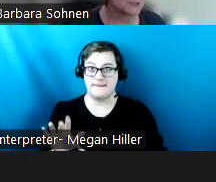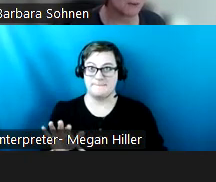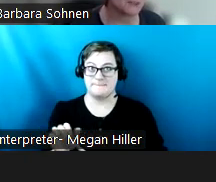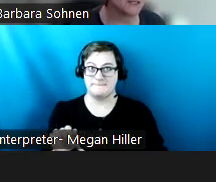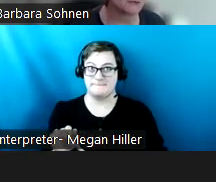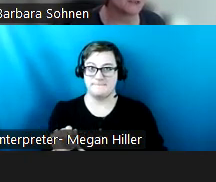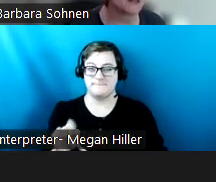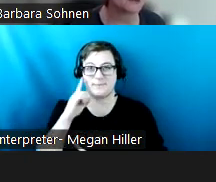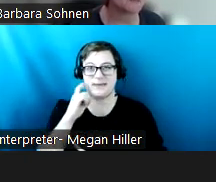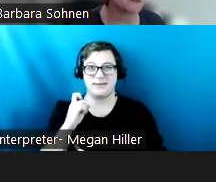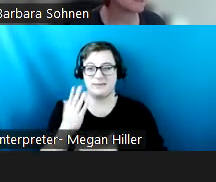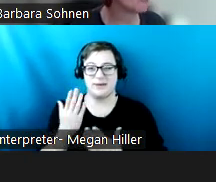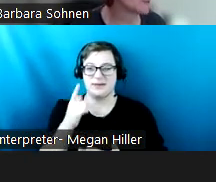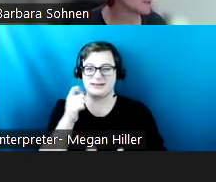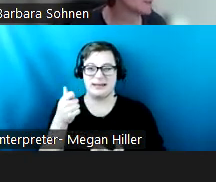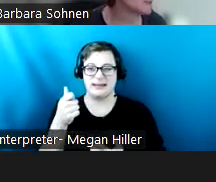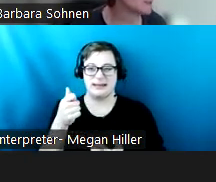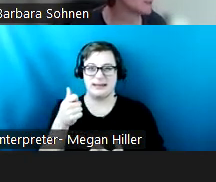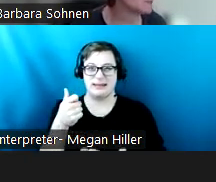actually there's probably a letter in there, but